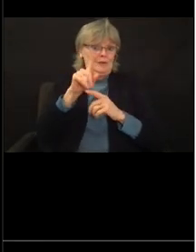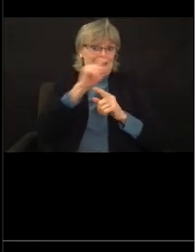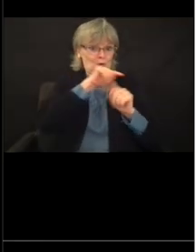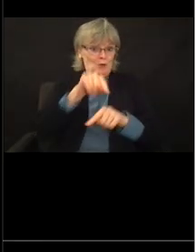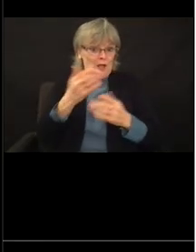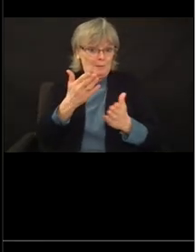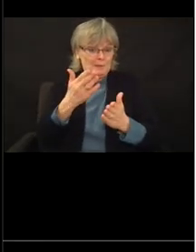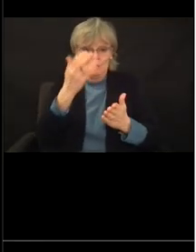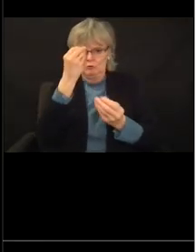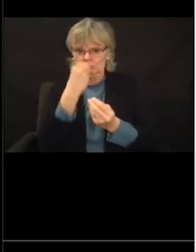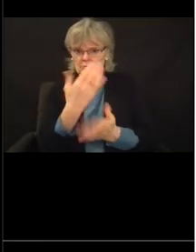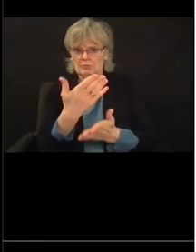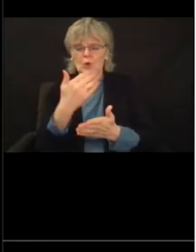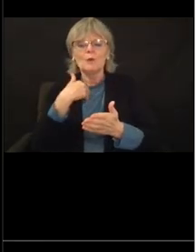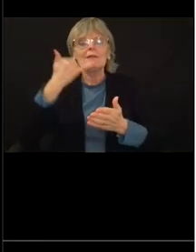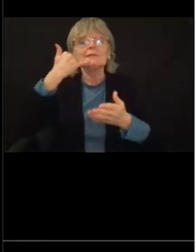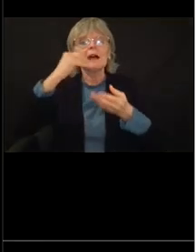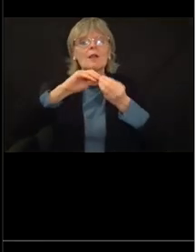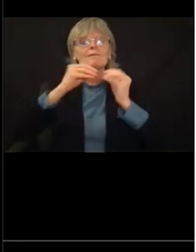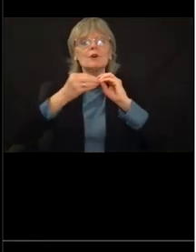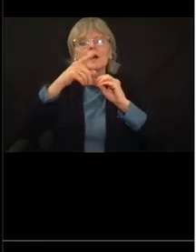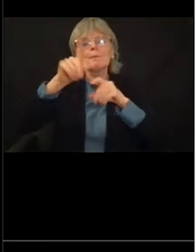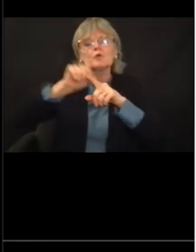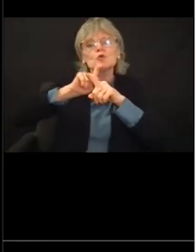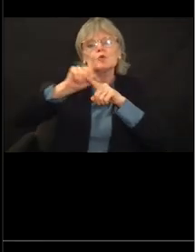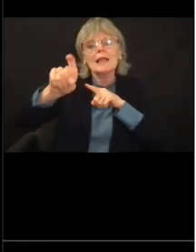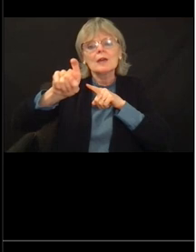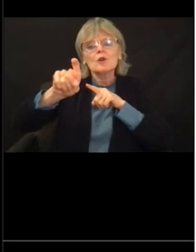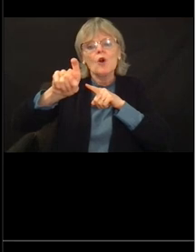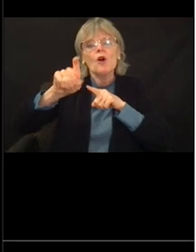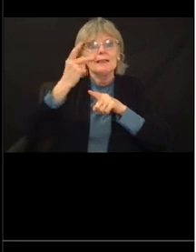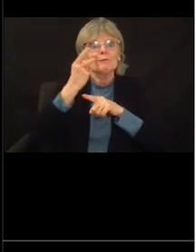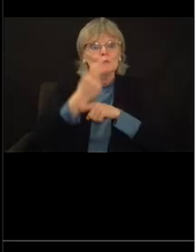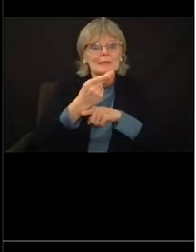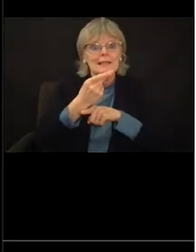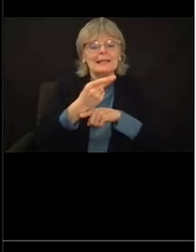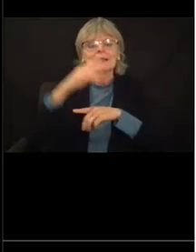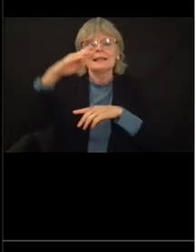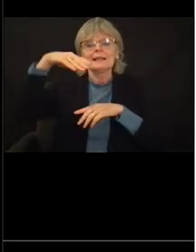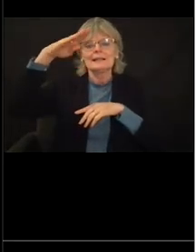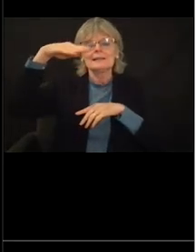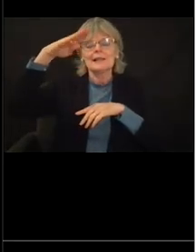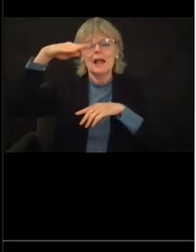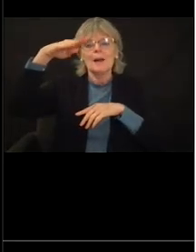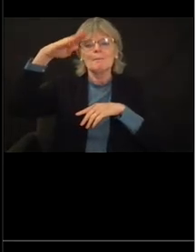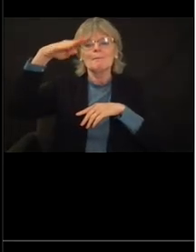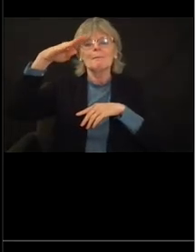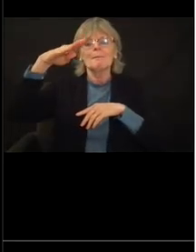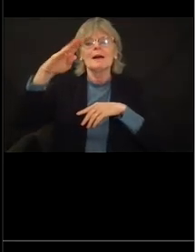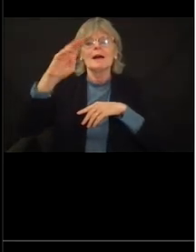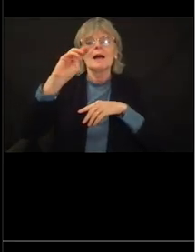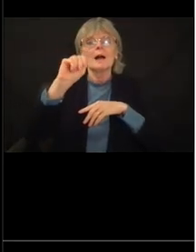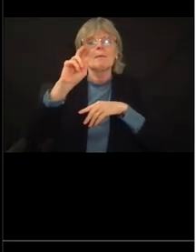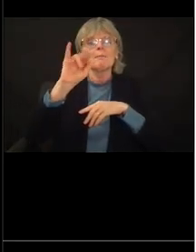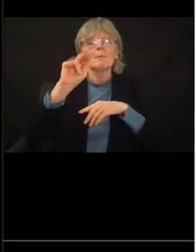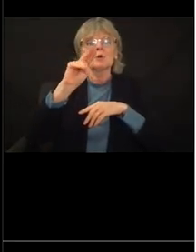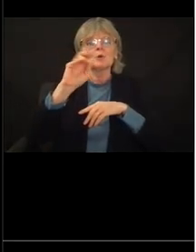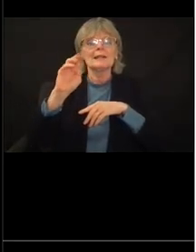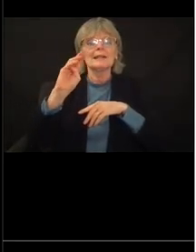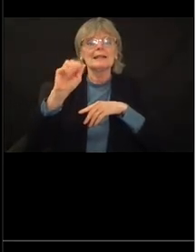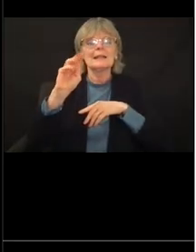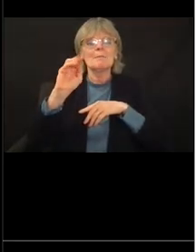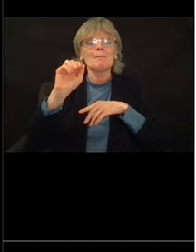have telephone numbers that you can call in these sightings. So the one on the top is actually our Marine Mammal Center response